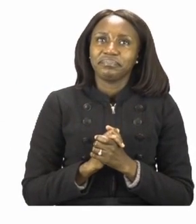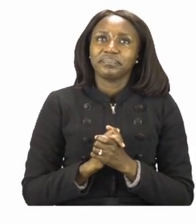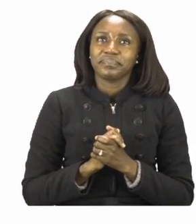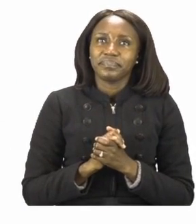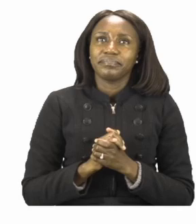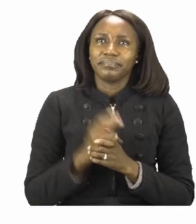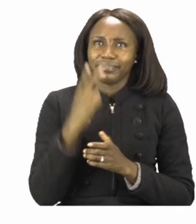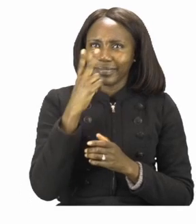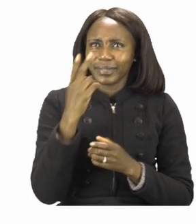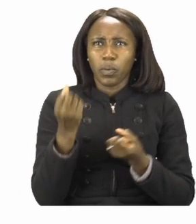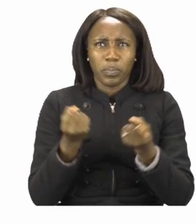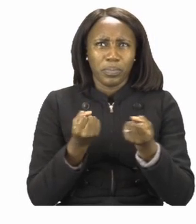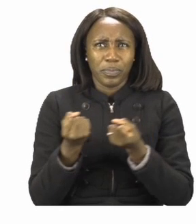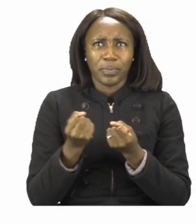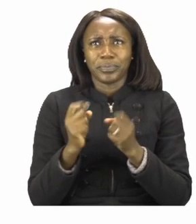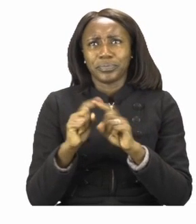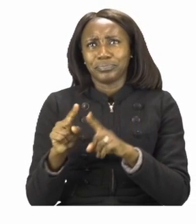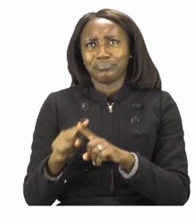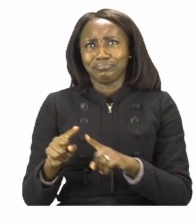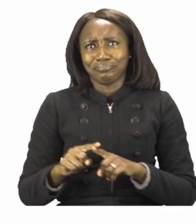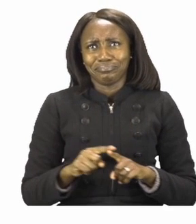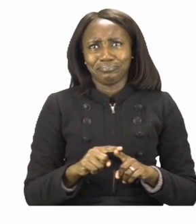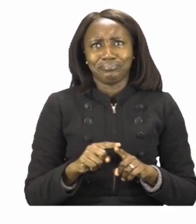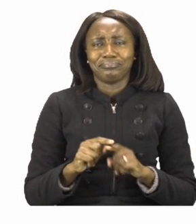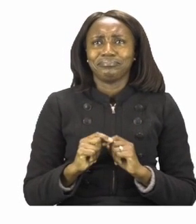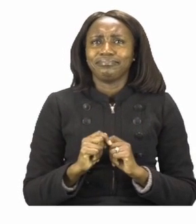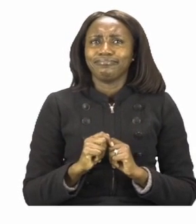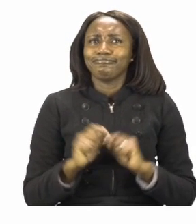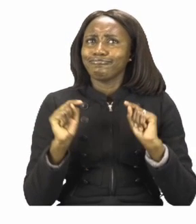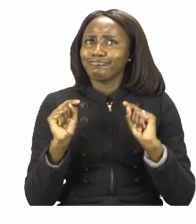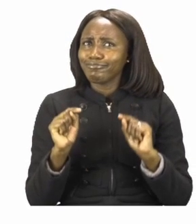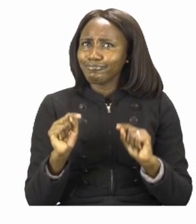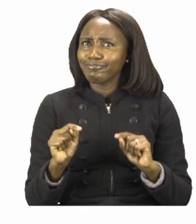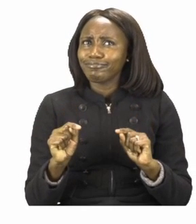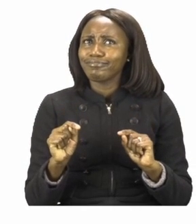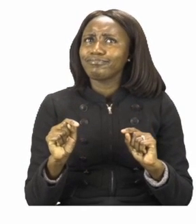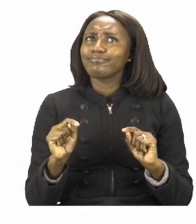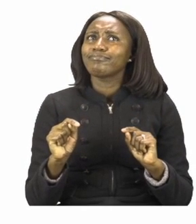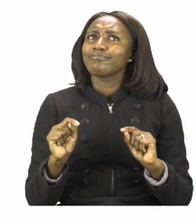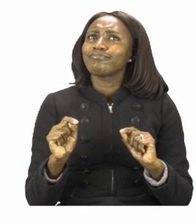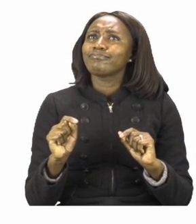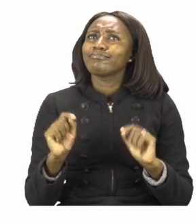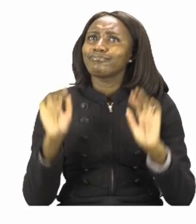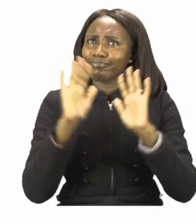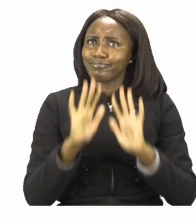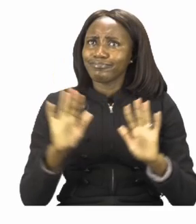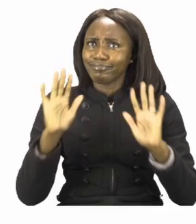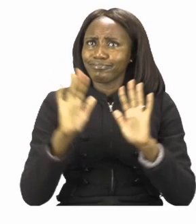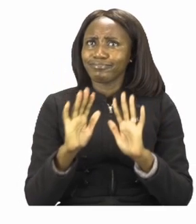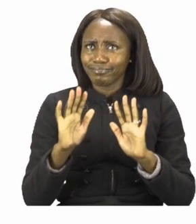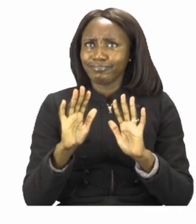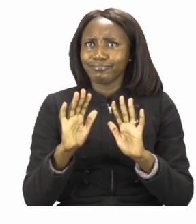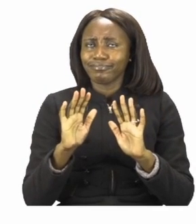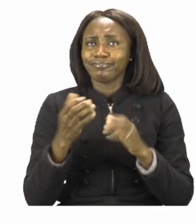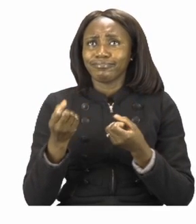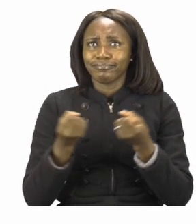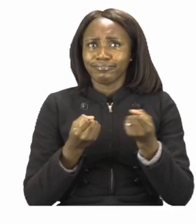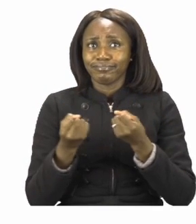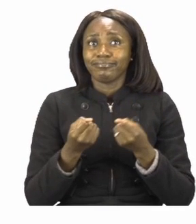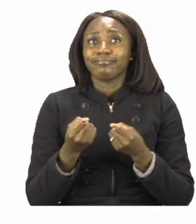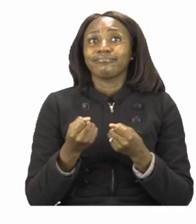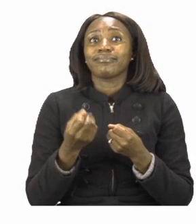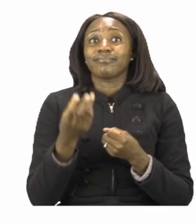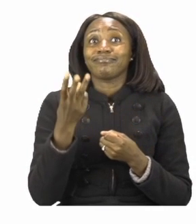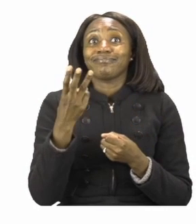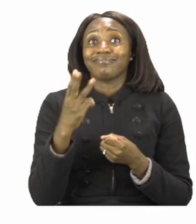we have some cars. Now it's going to be our job to color the set of 6. As you